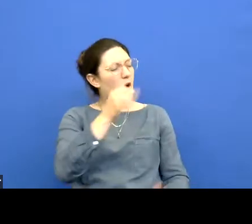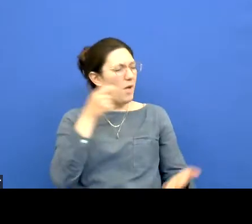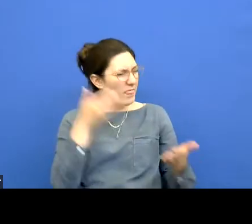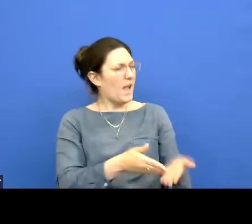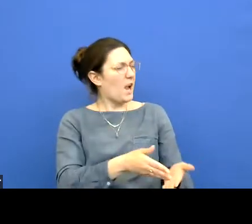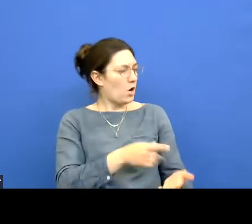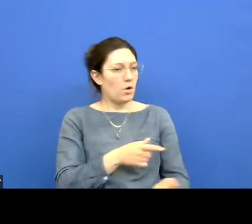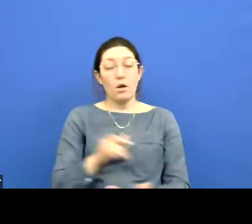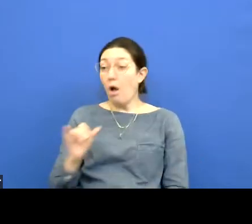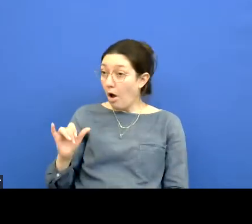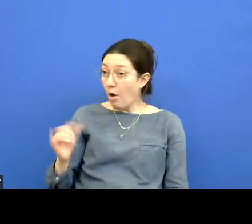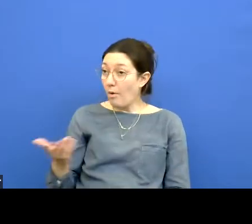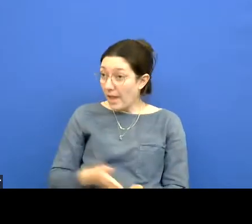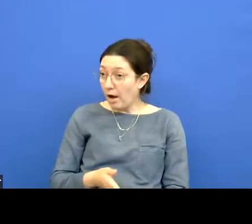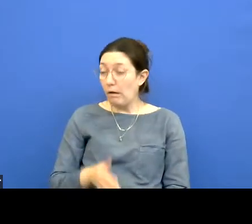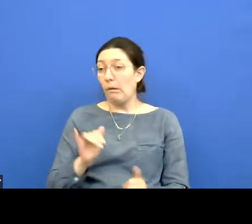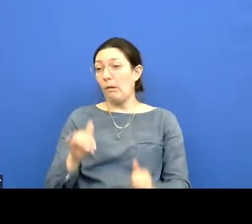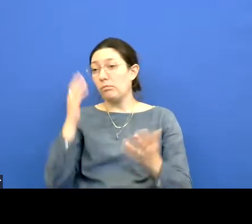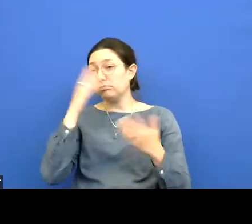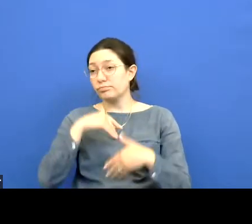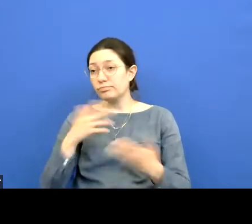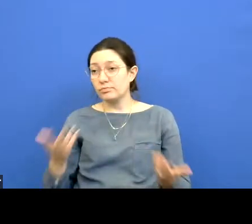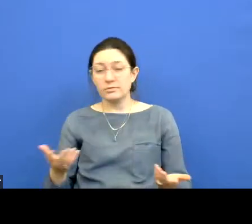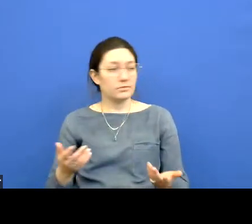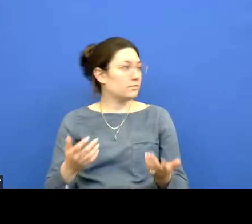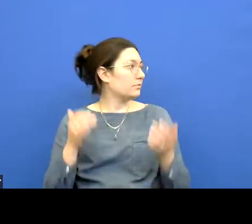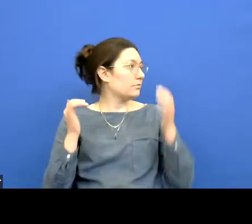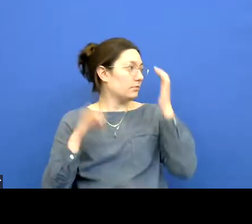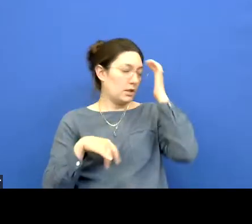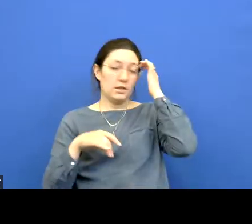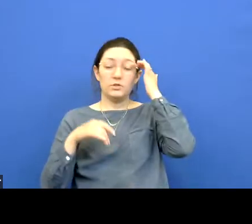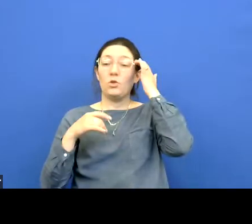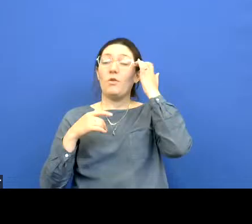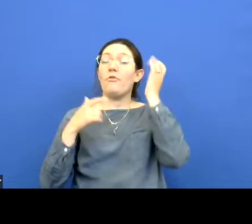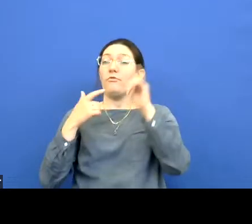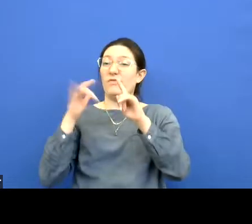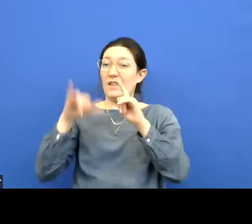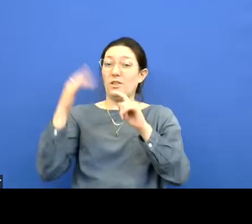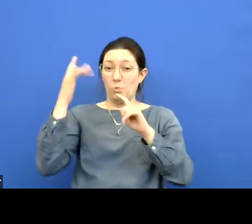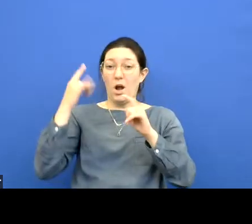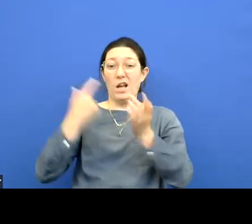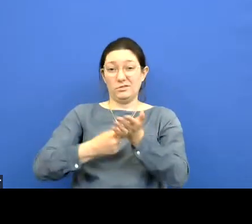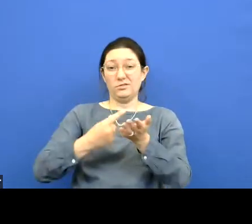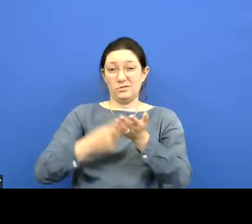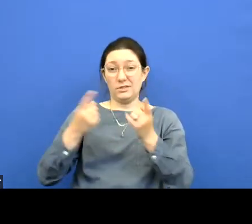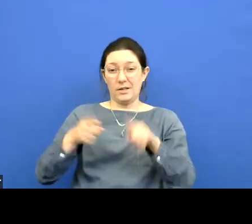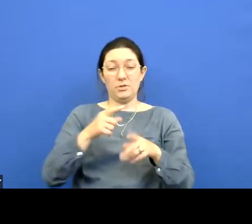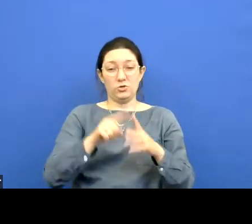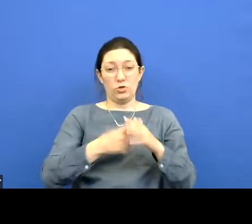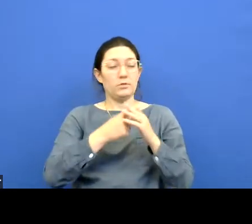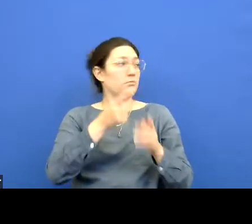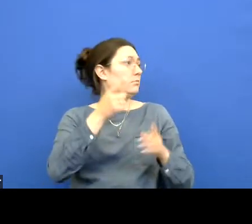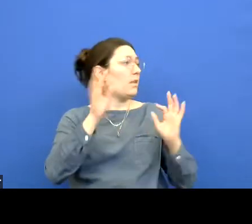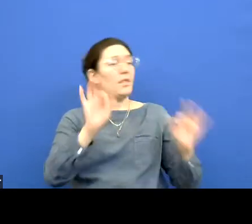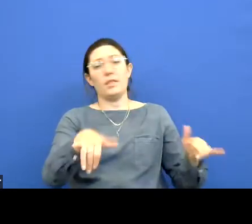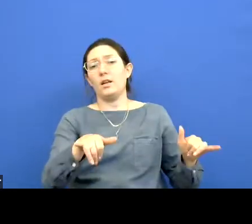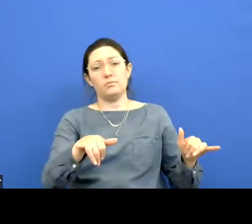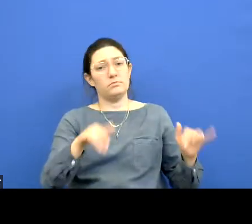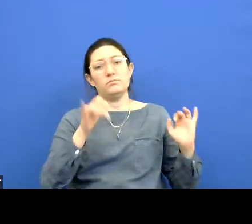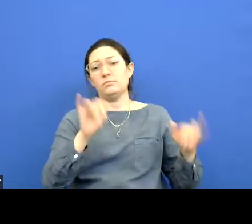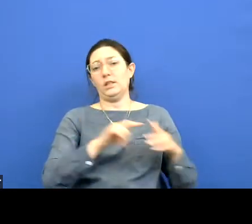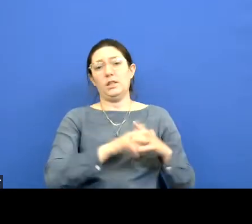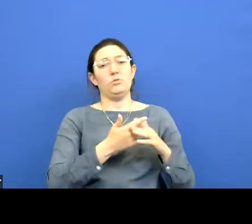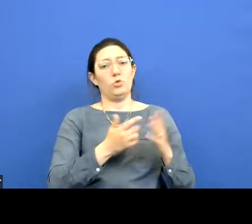somewhere. Okay. I just No, it wondered wasn't where a this specific- all came from originally. Yeah, no, And- that's how it, that's absolutely how it started. So